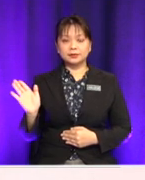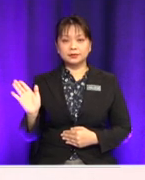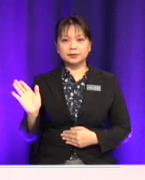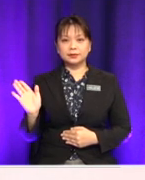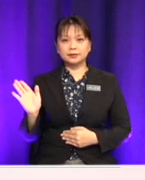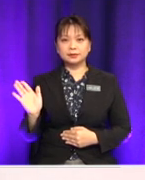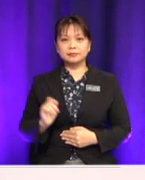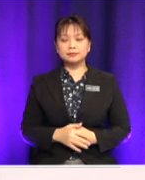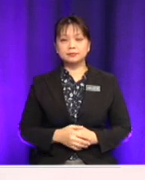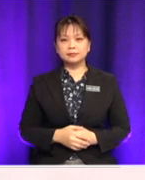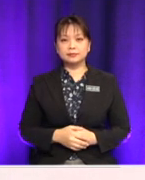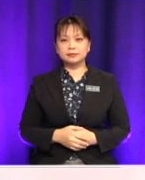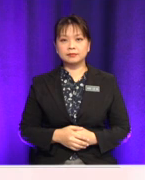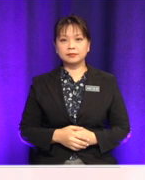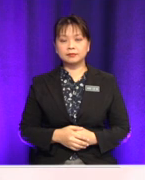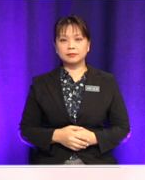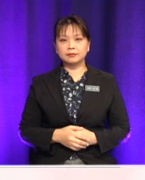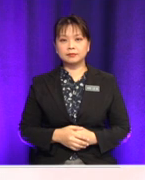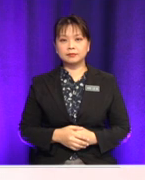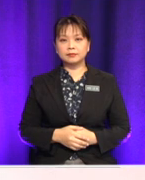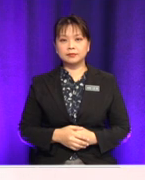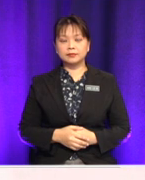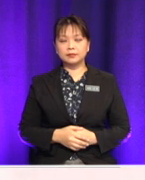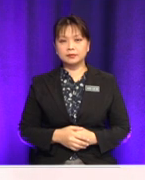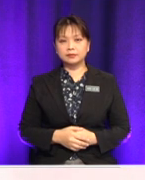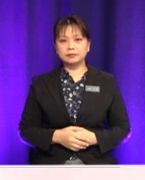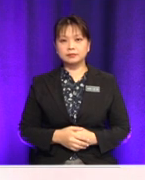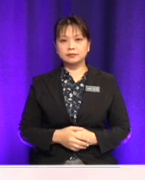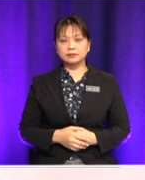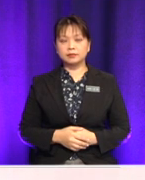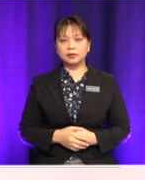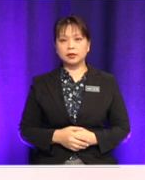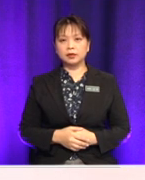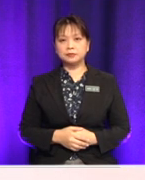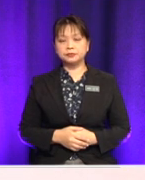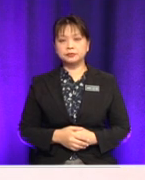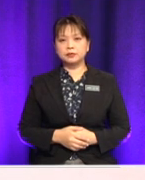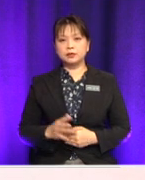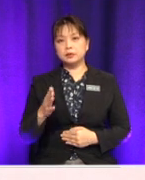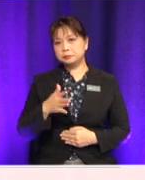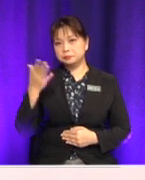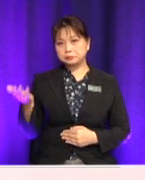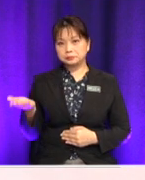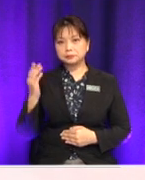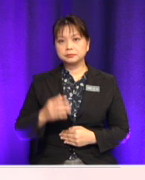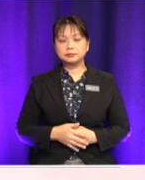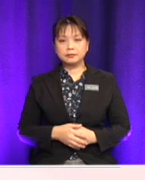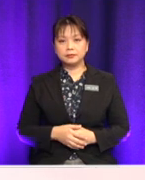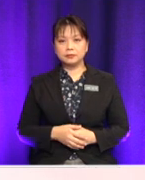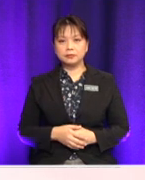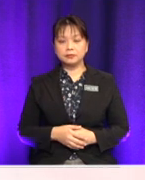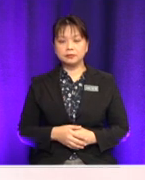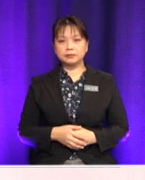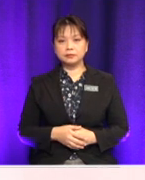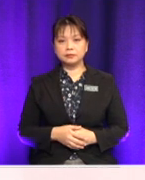you? You can just call me Adam. Okay, all right. We have the next one, Nordiana Azmizan in the house.